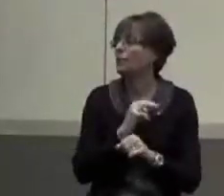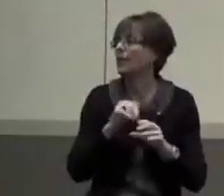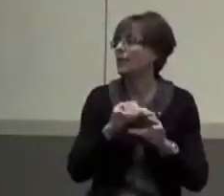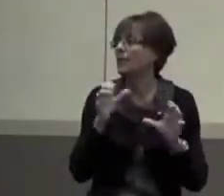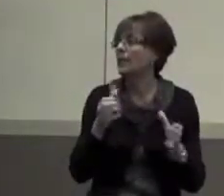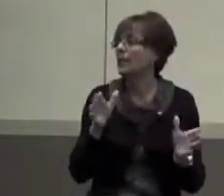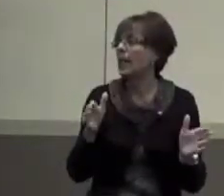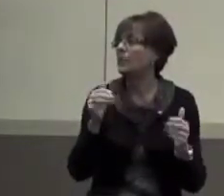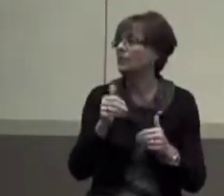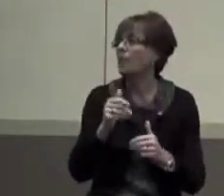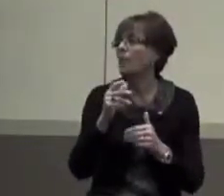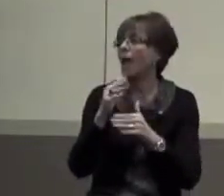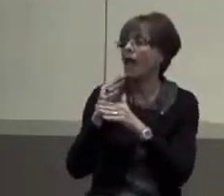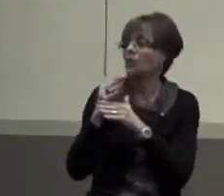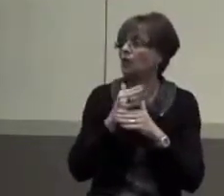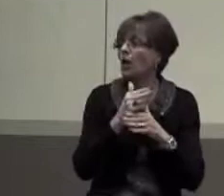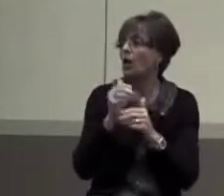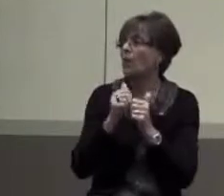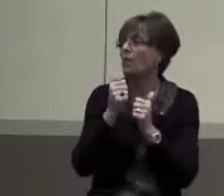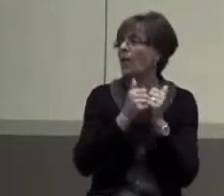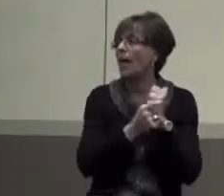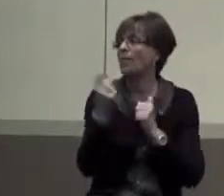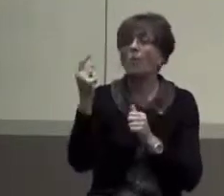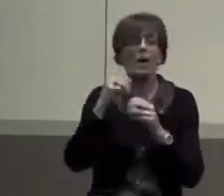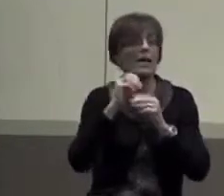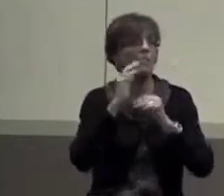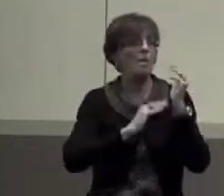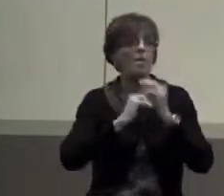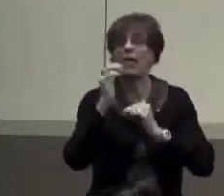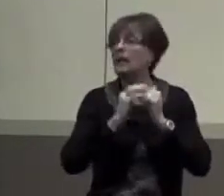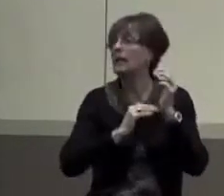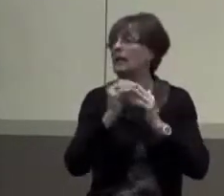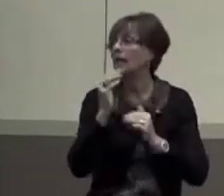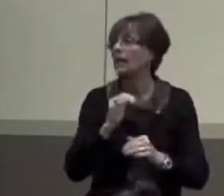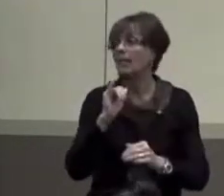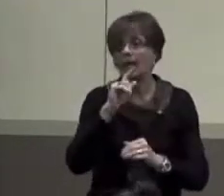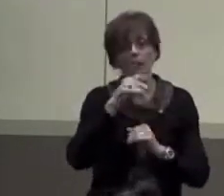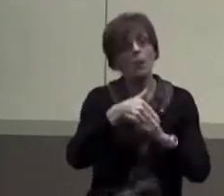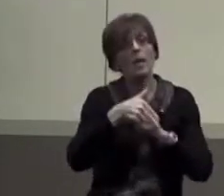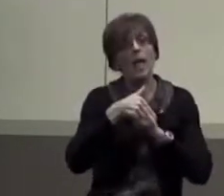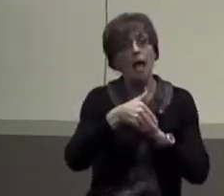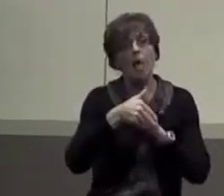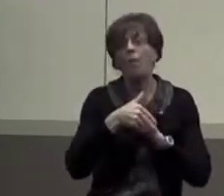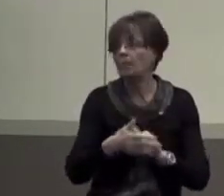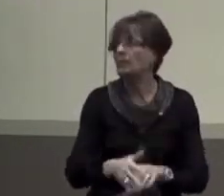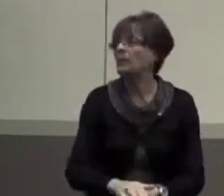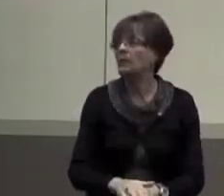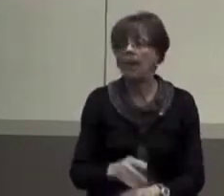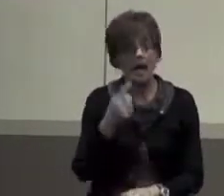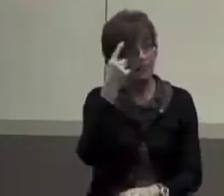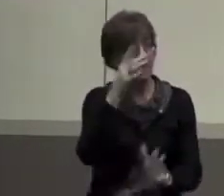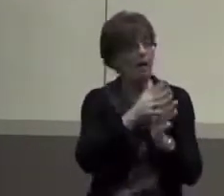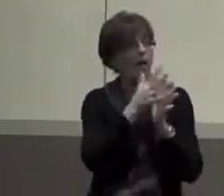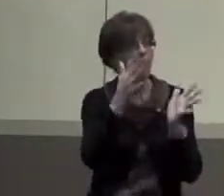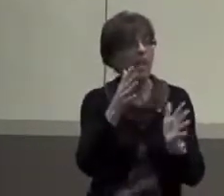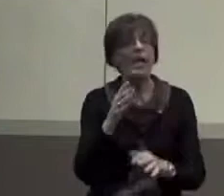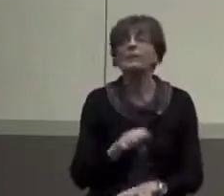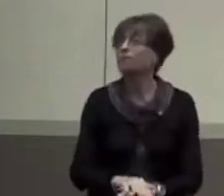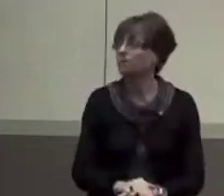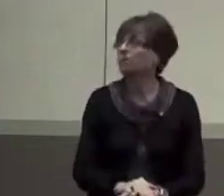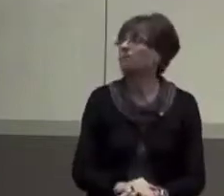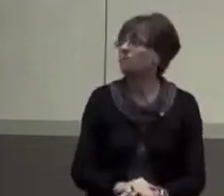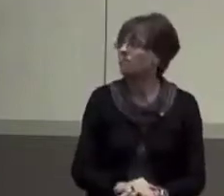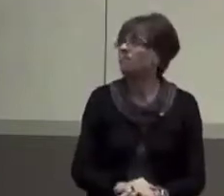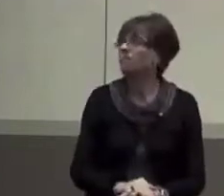they're sharing them with everyone within the building. So this really helped, I think, a lot. Pinterest is